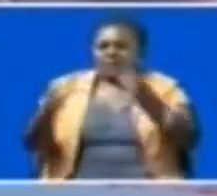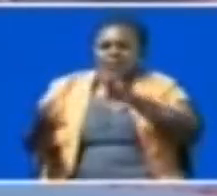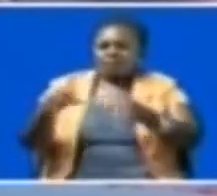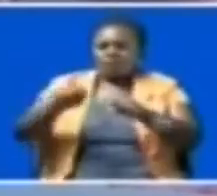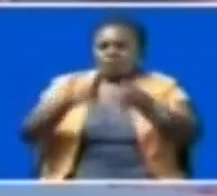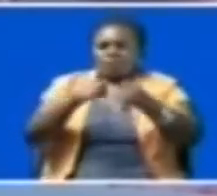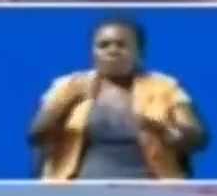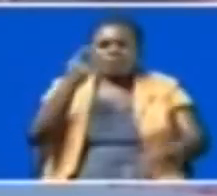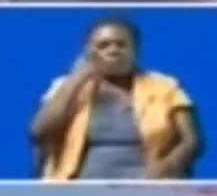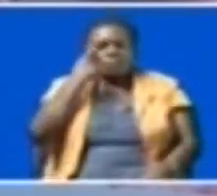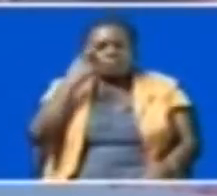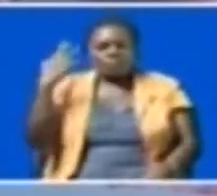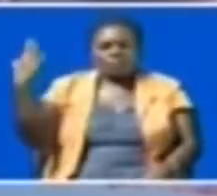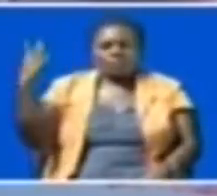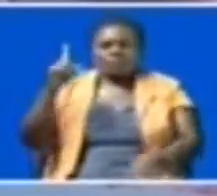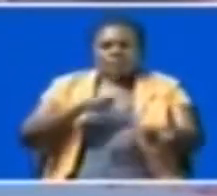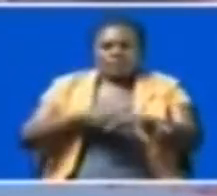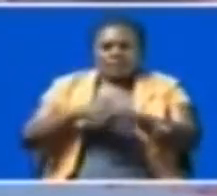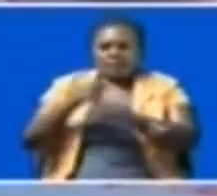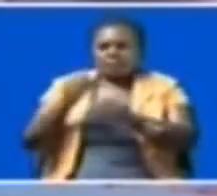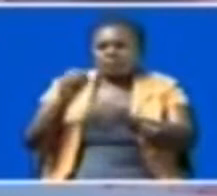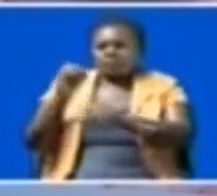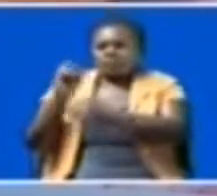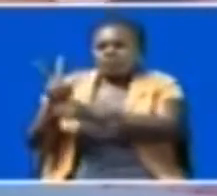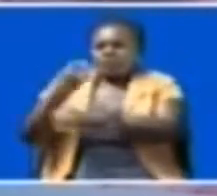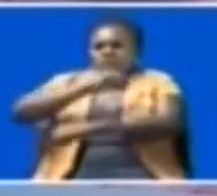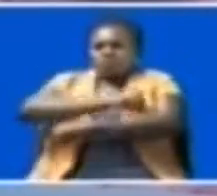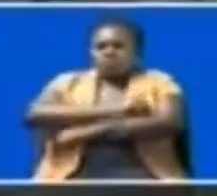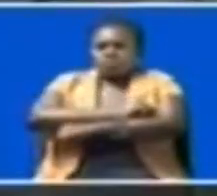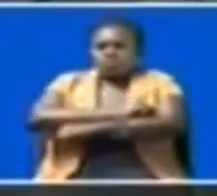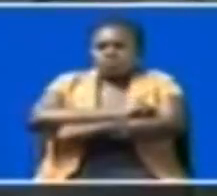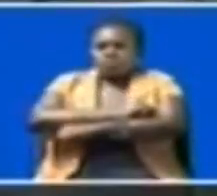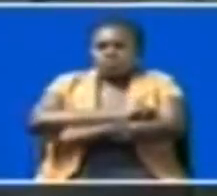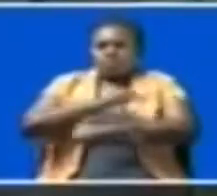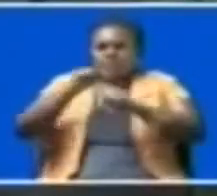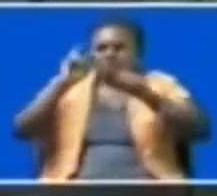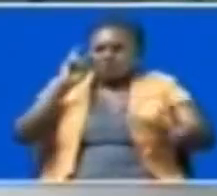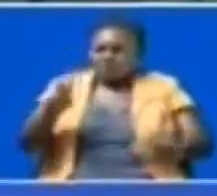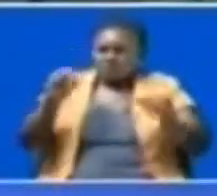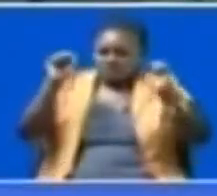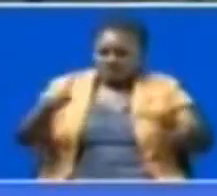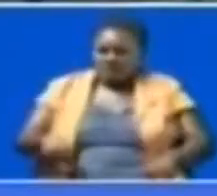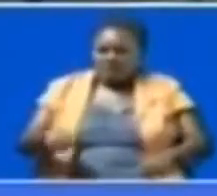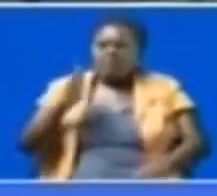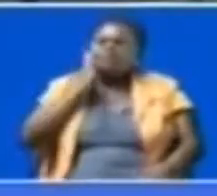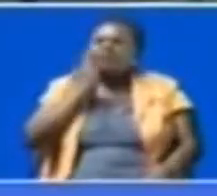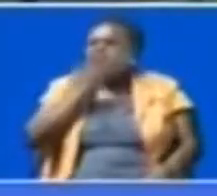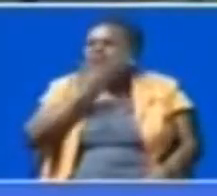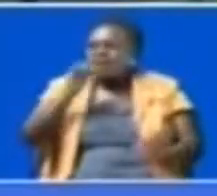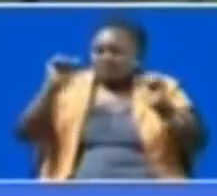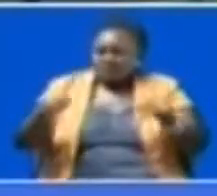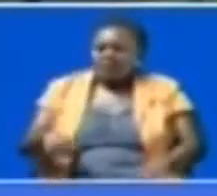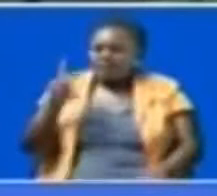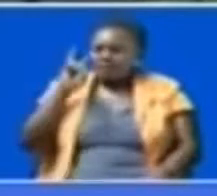injury to her right eye while she was in high school. And I can see images, the colors.